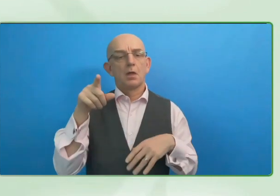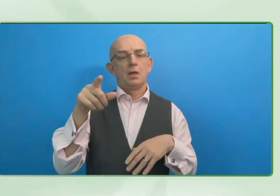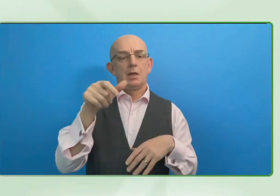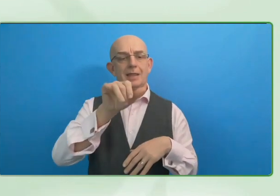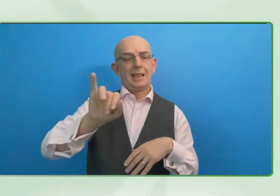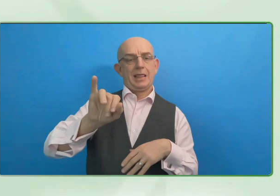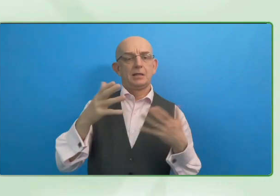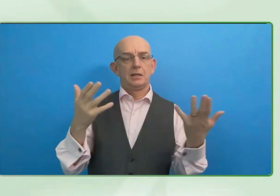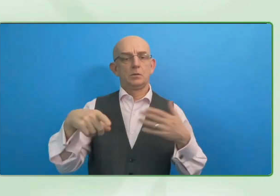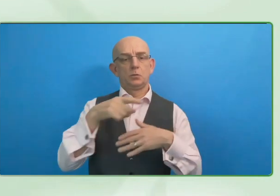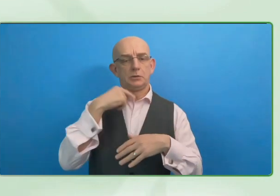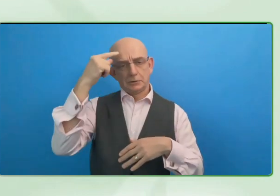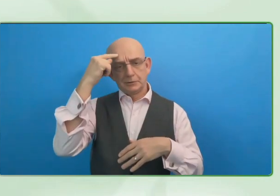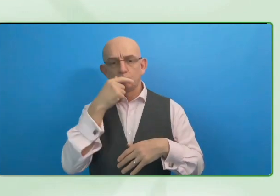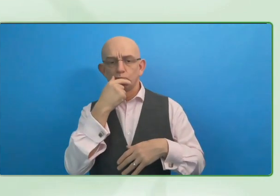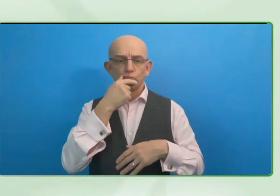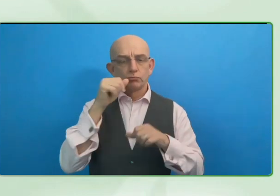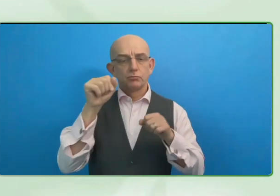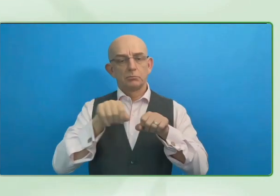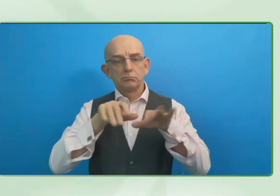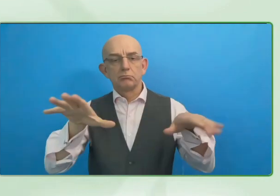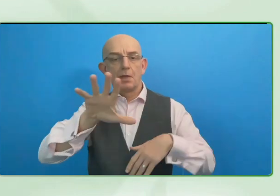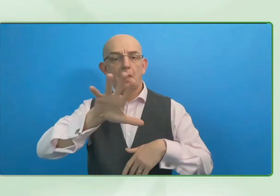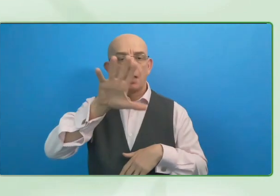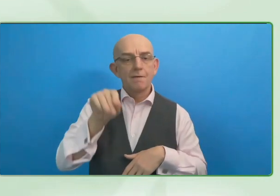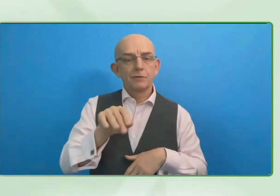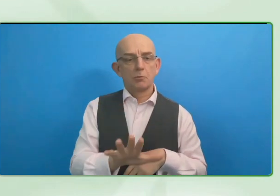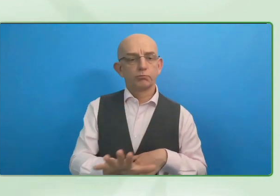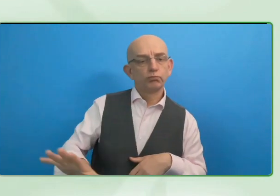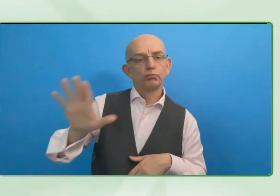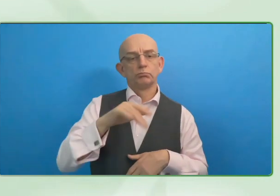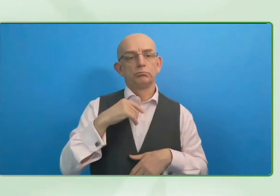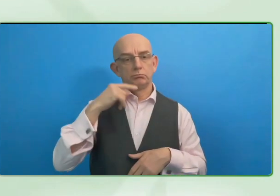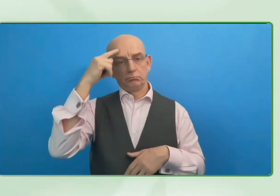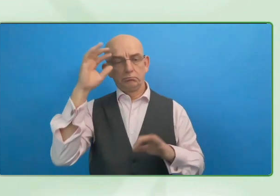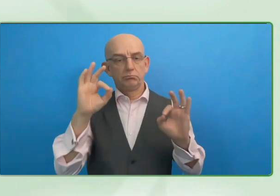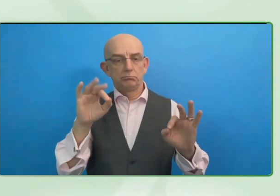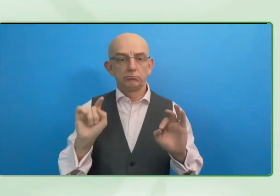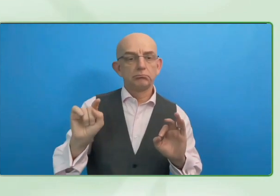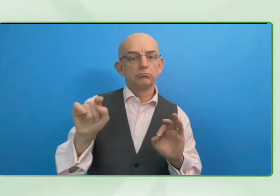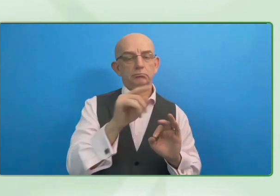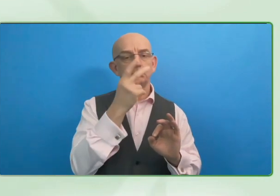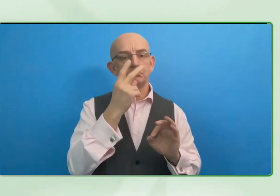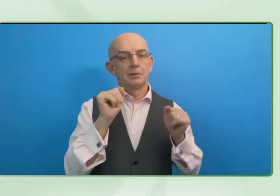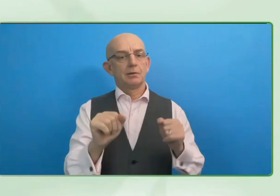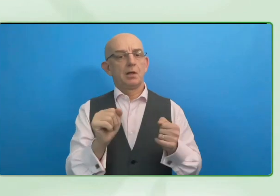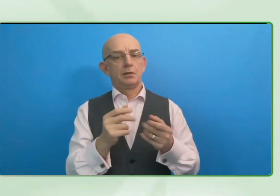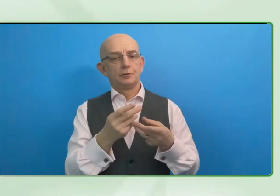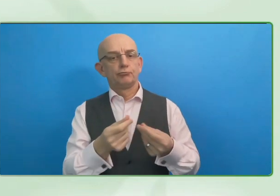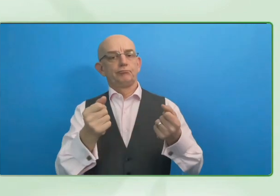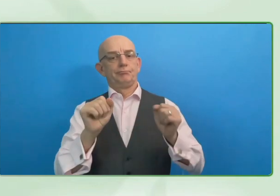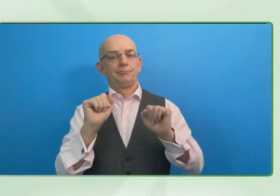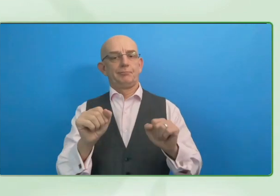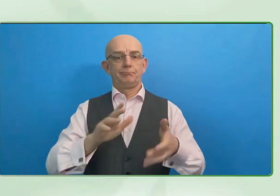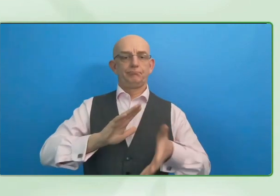to Africa, etc. And I think with most of the solutions, it could function in other countries too.